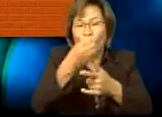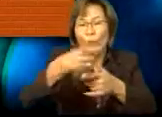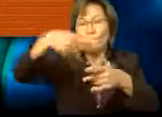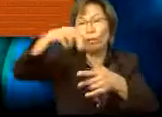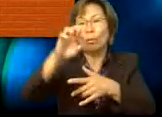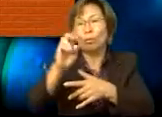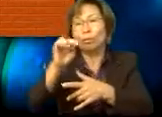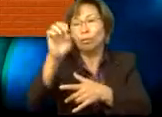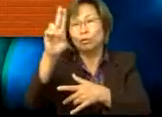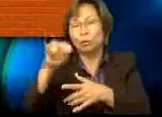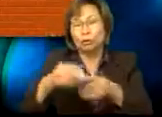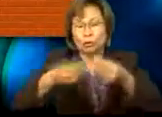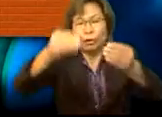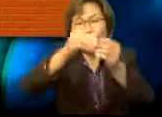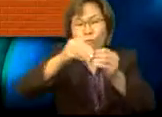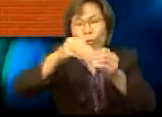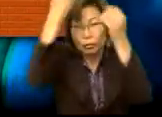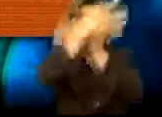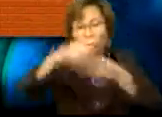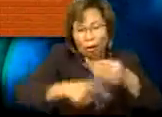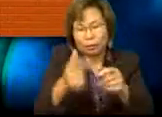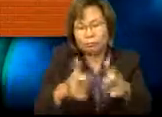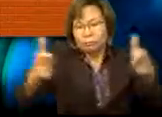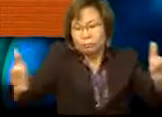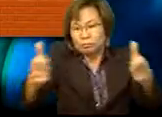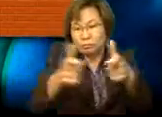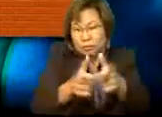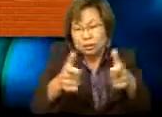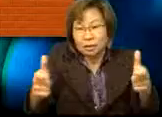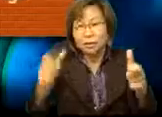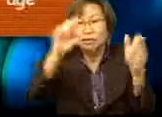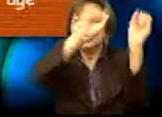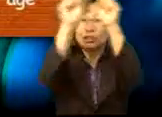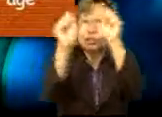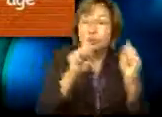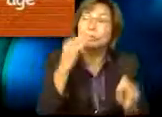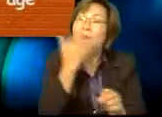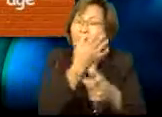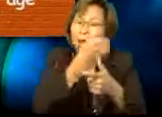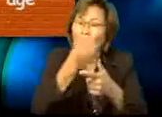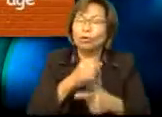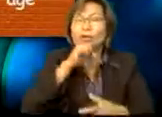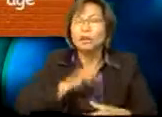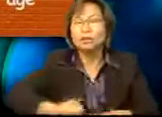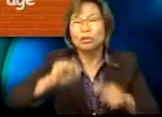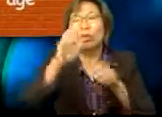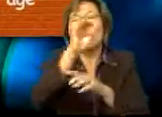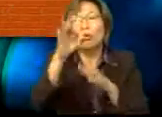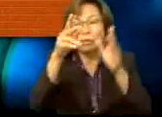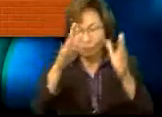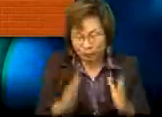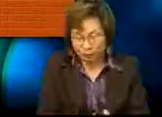information about the size, shape, color, or age of a person, a place, or a